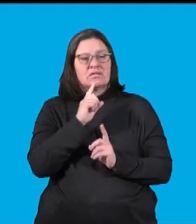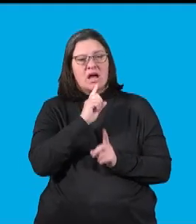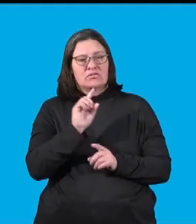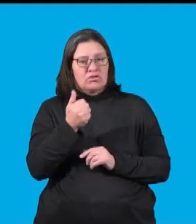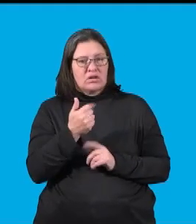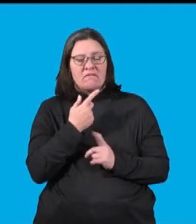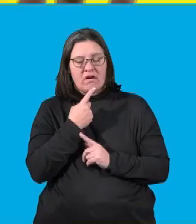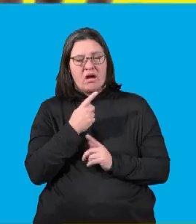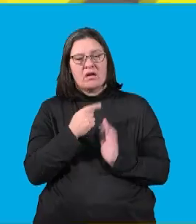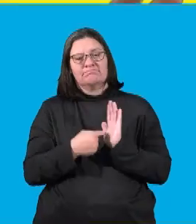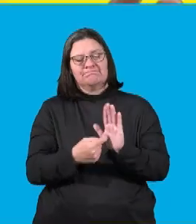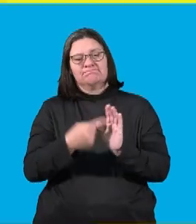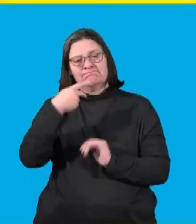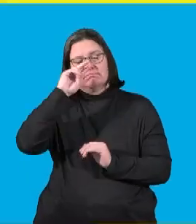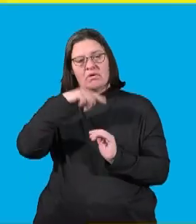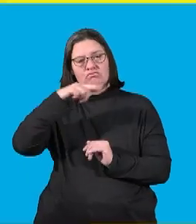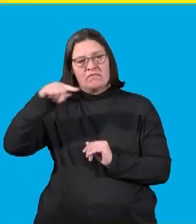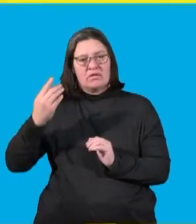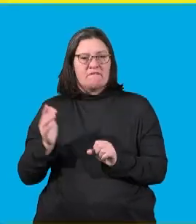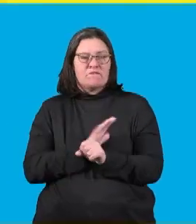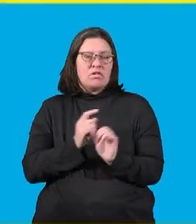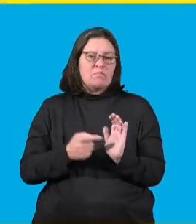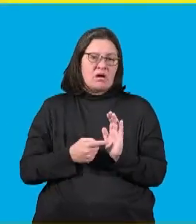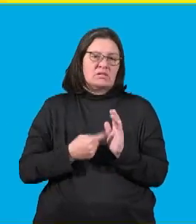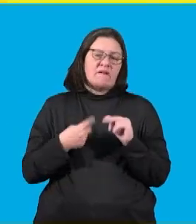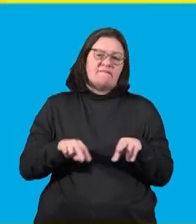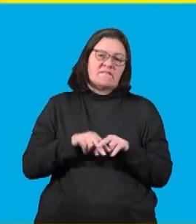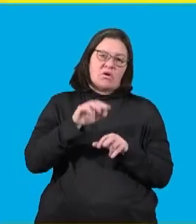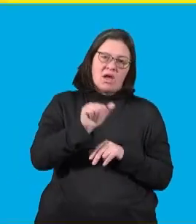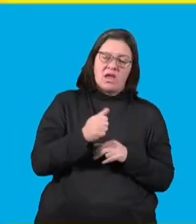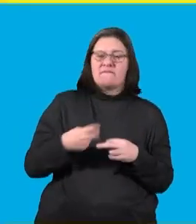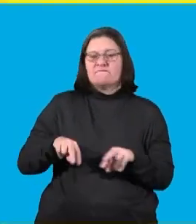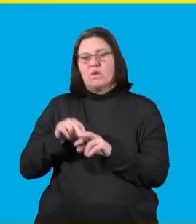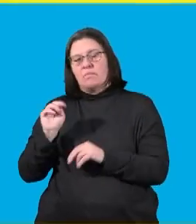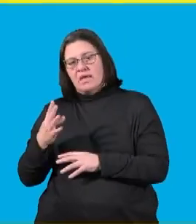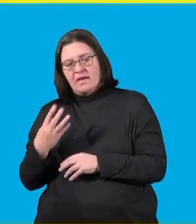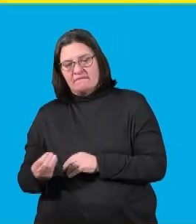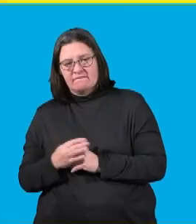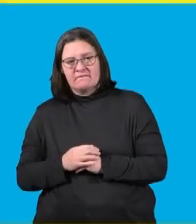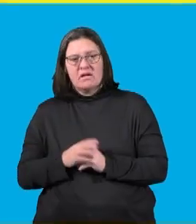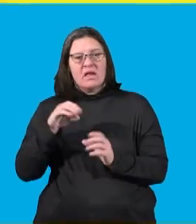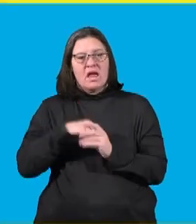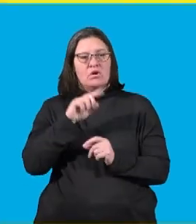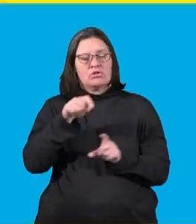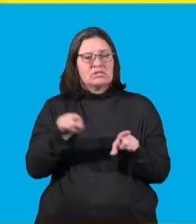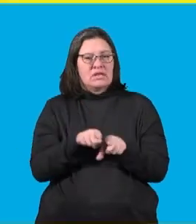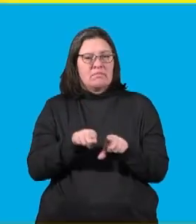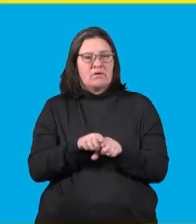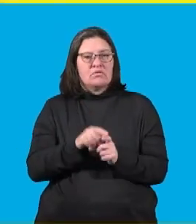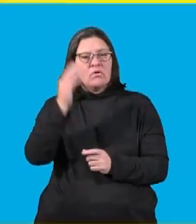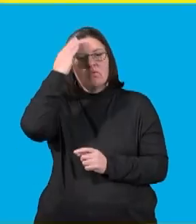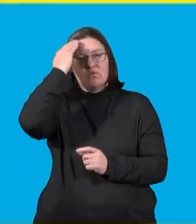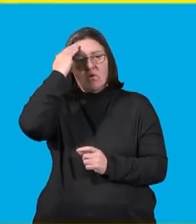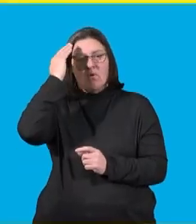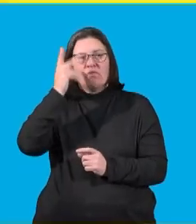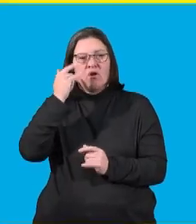first question correctly on interpreting graphs, right? We've got full marks here, we've got the value of a, we've got the value of b. In a question like this,